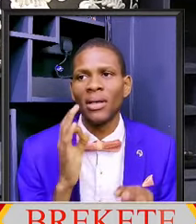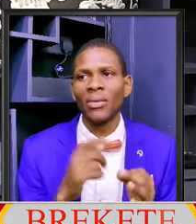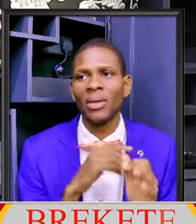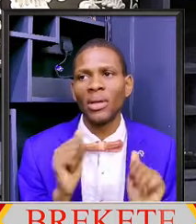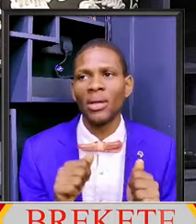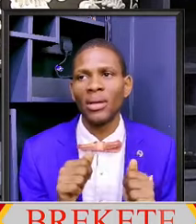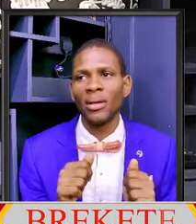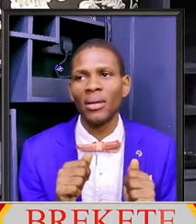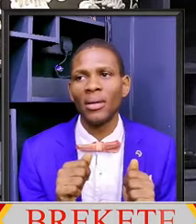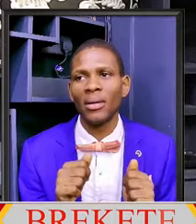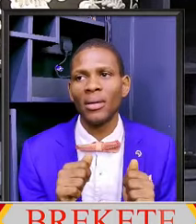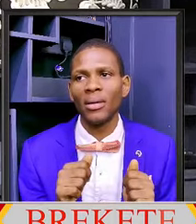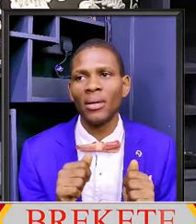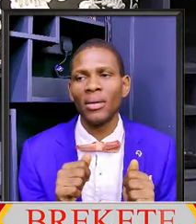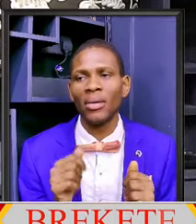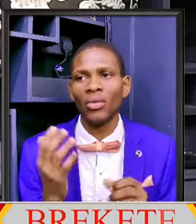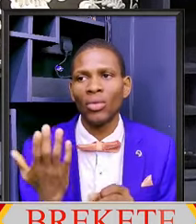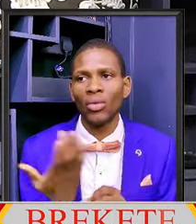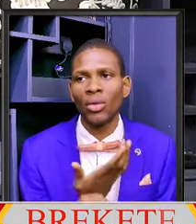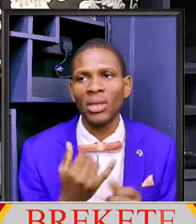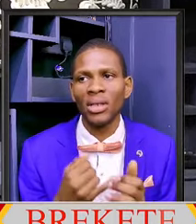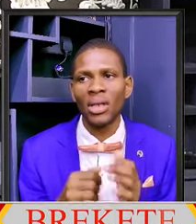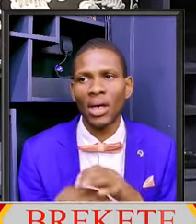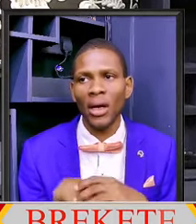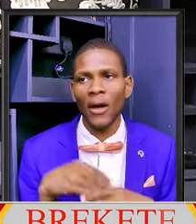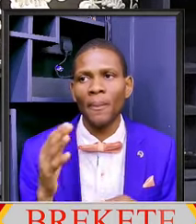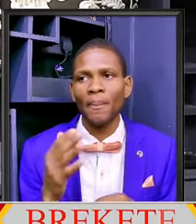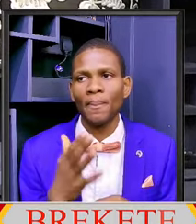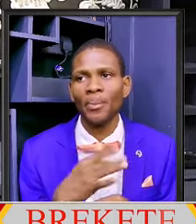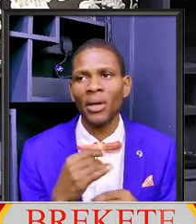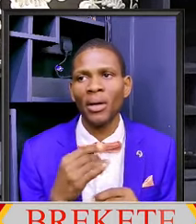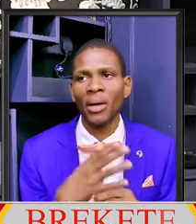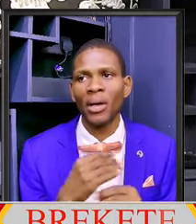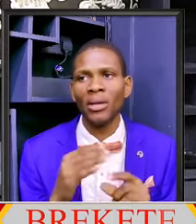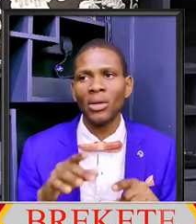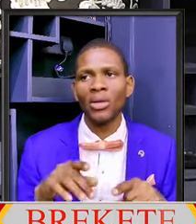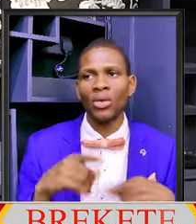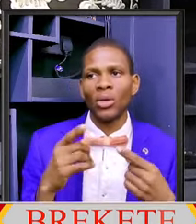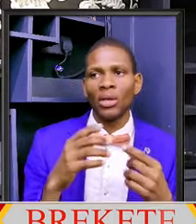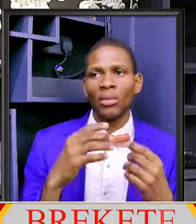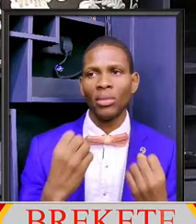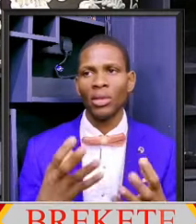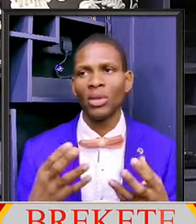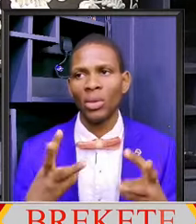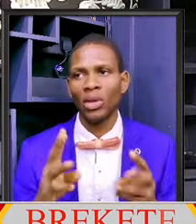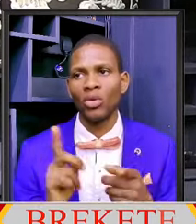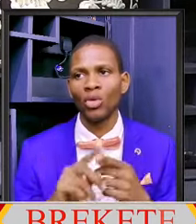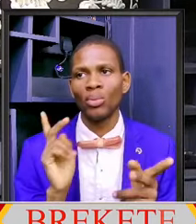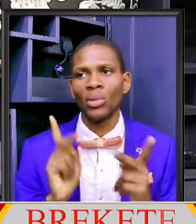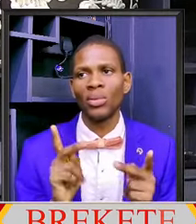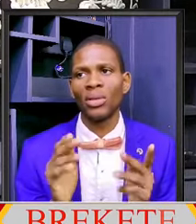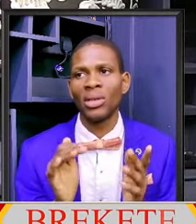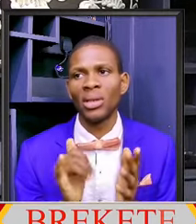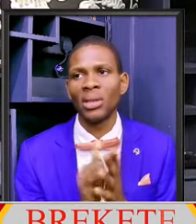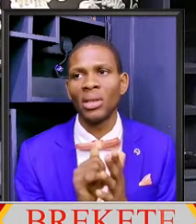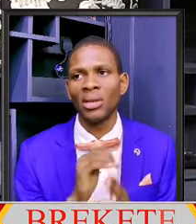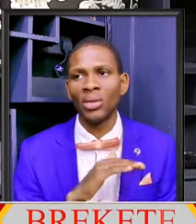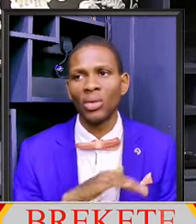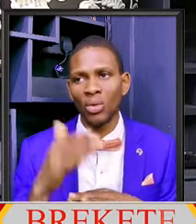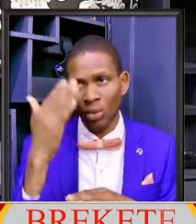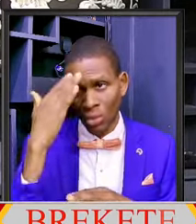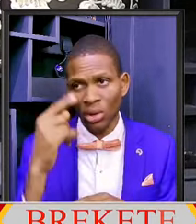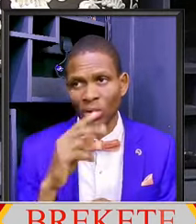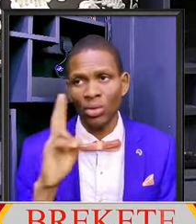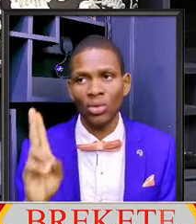can cut it out, it will go a long way to people that don't know